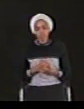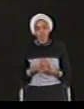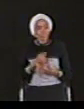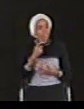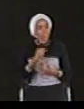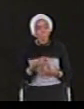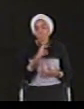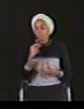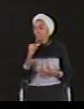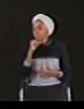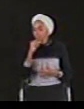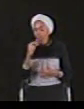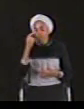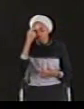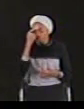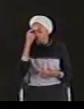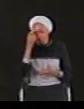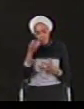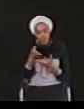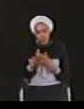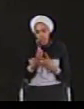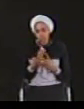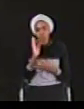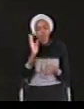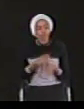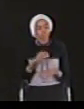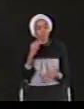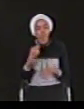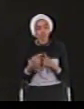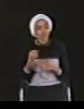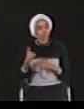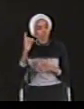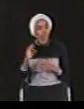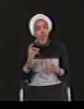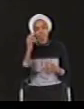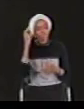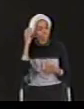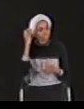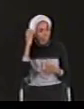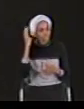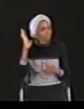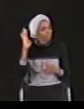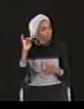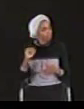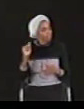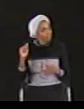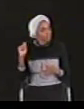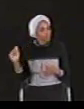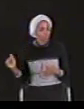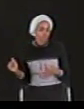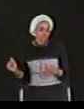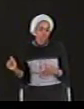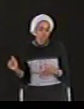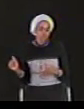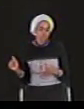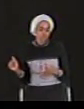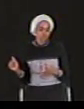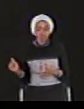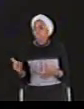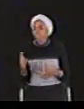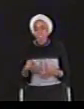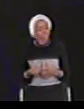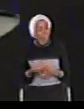They're not thinking through on the word of God they hear by themselves. They do